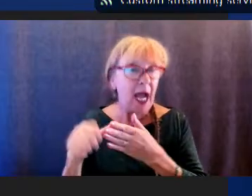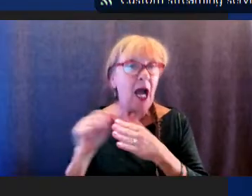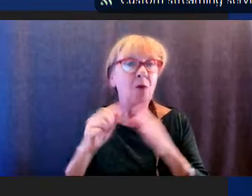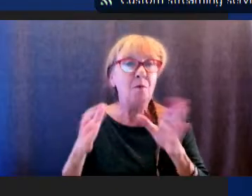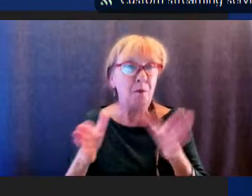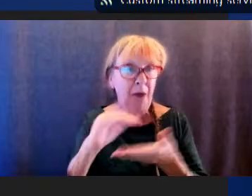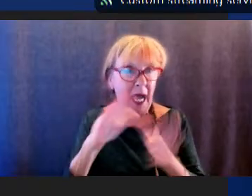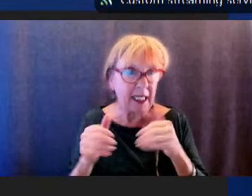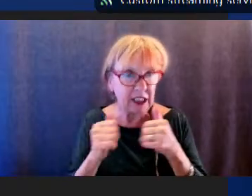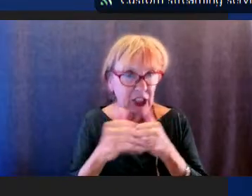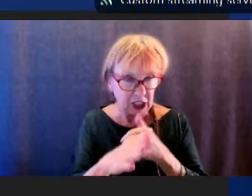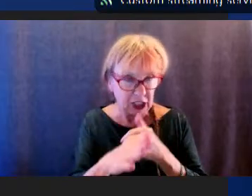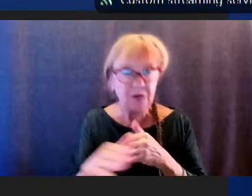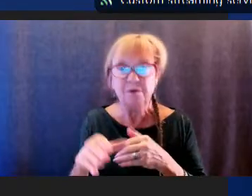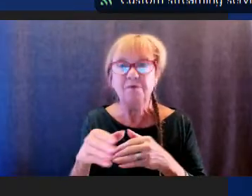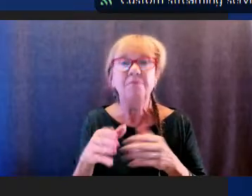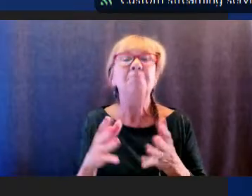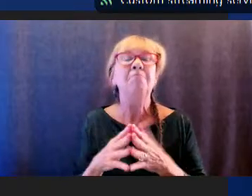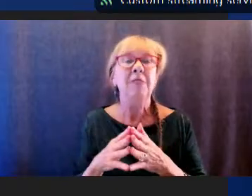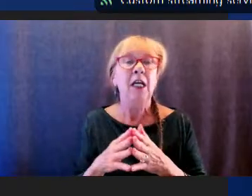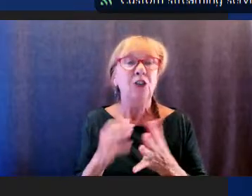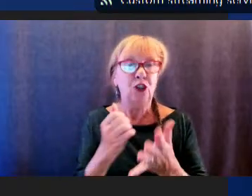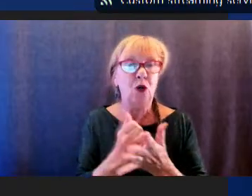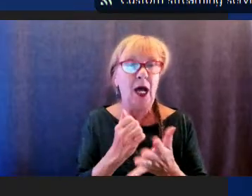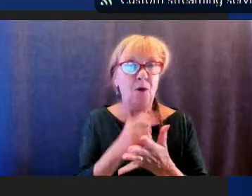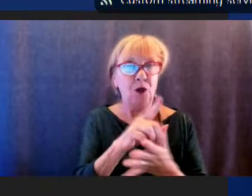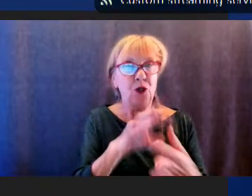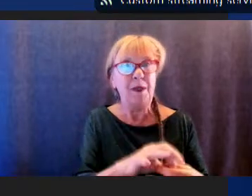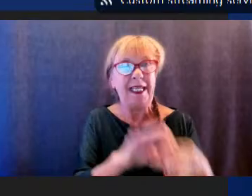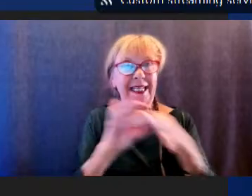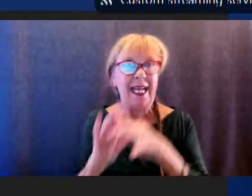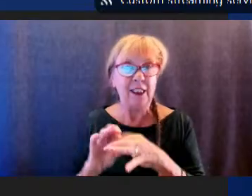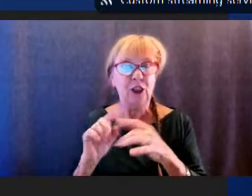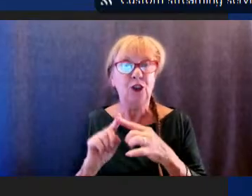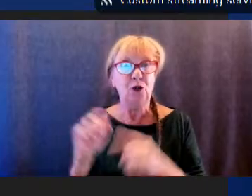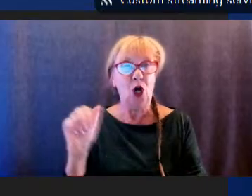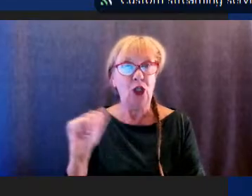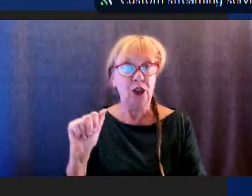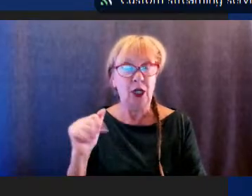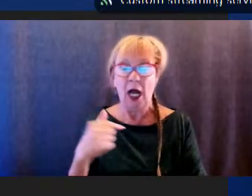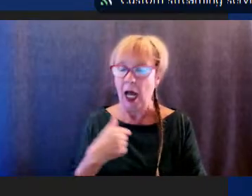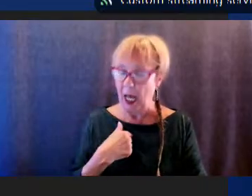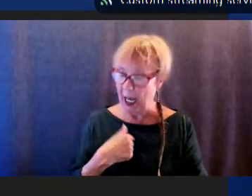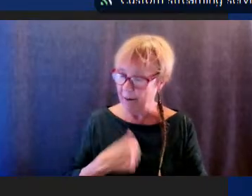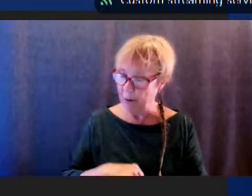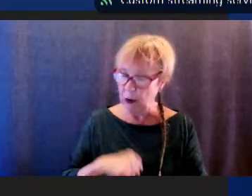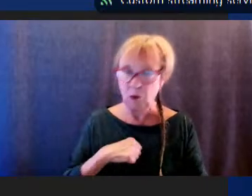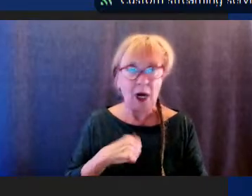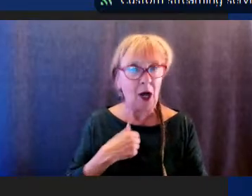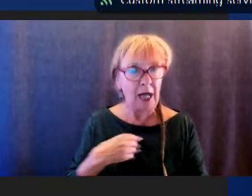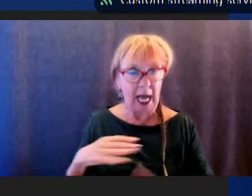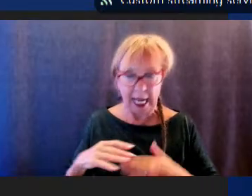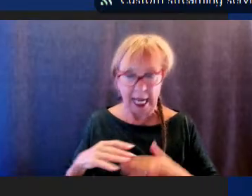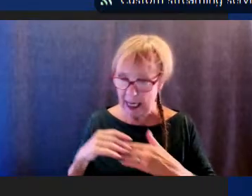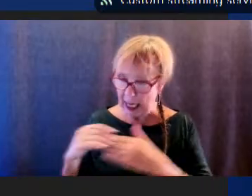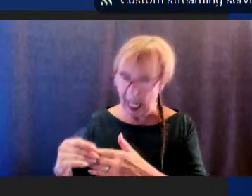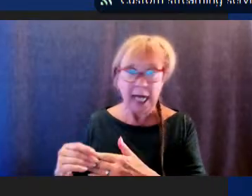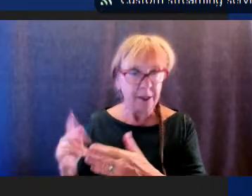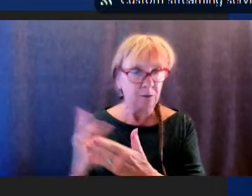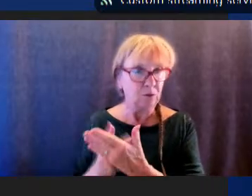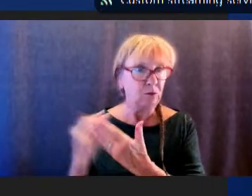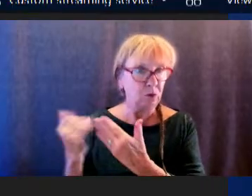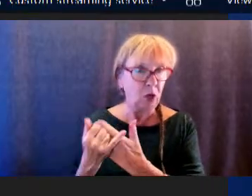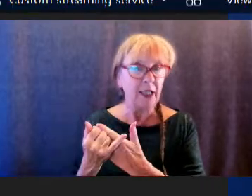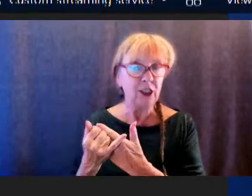another way to stay connected to Altadena. I was proud to steward the process along in close partnerships with the